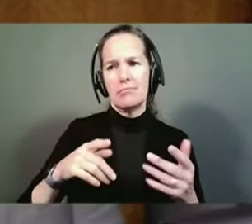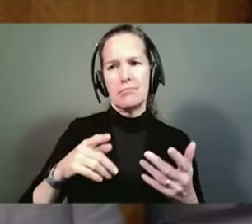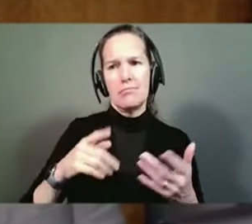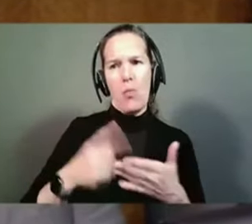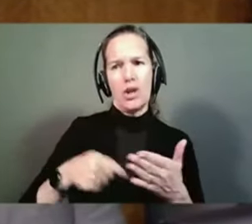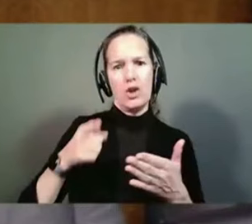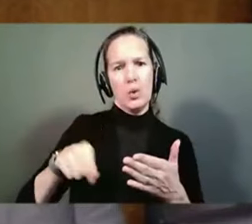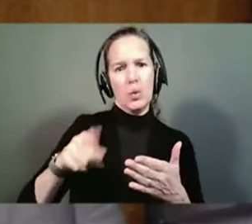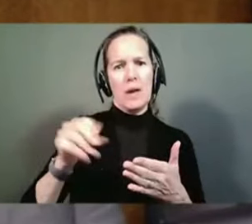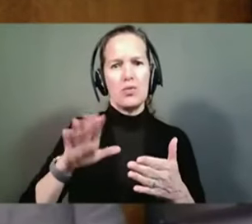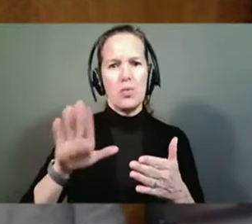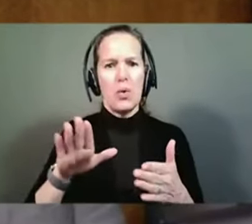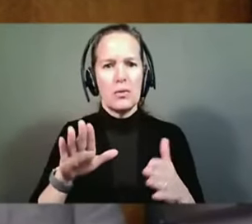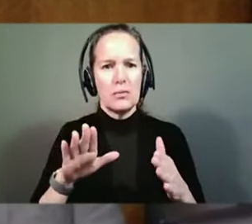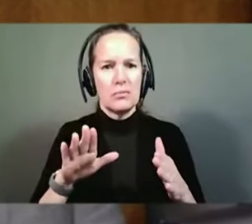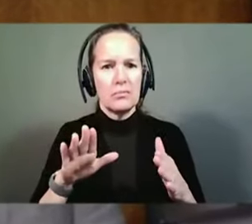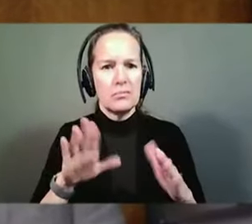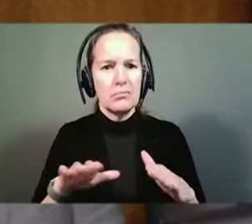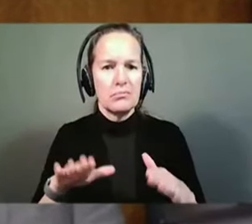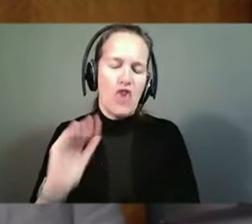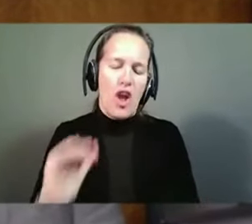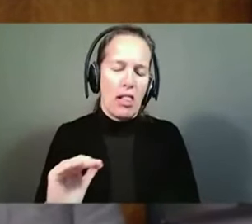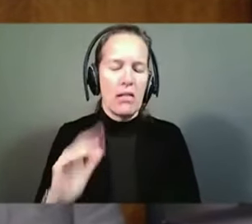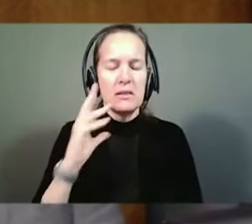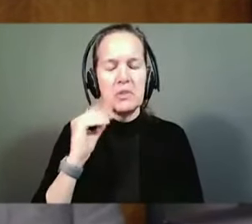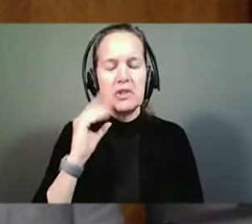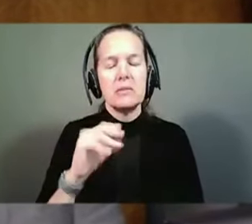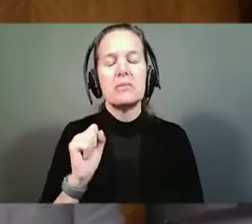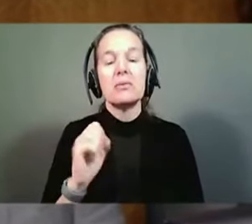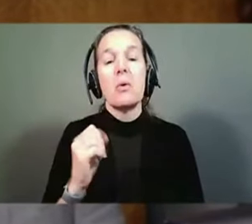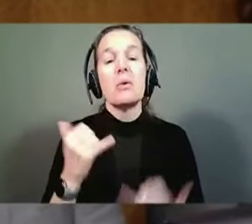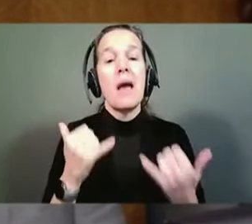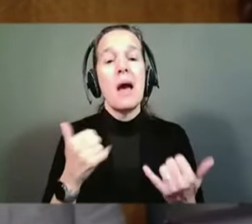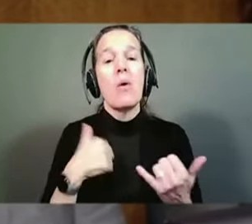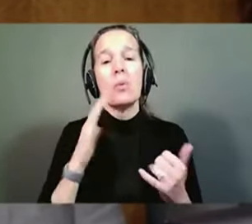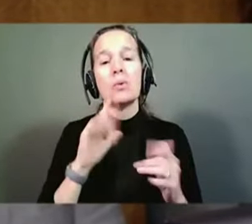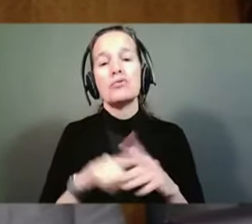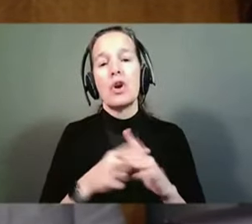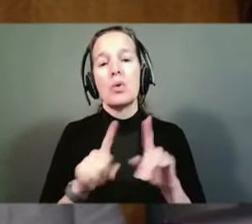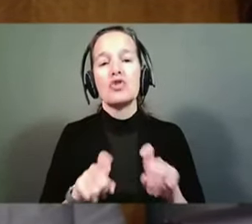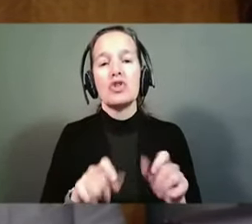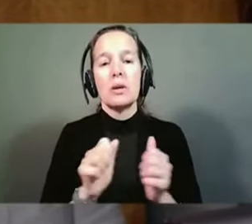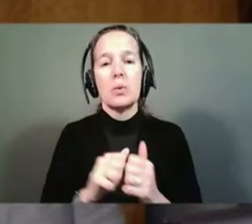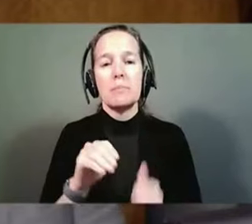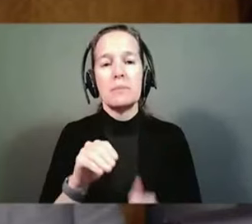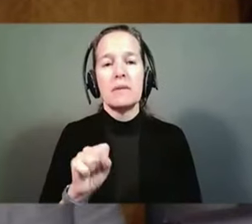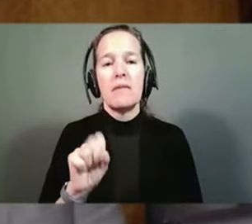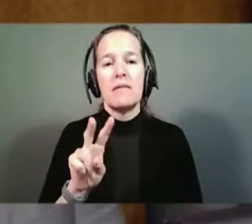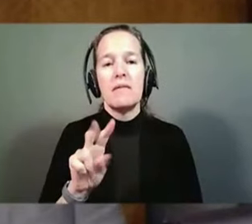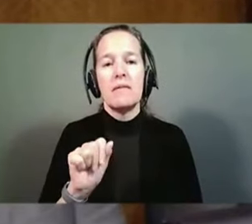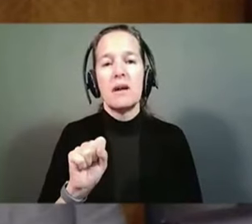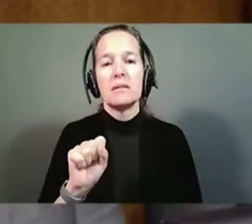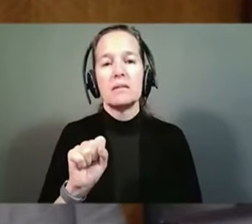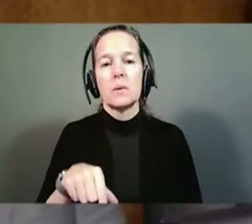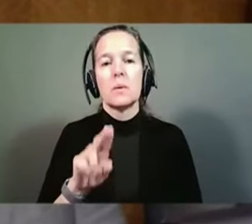experienced. Let me begin my questioning with Ms. Vasquez.